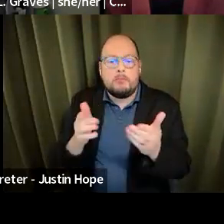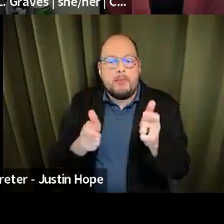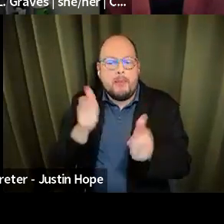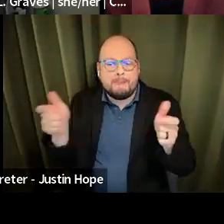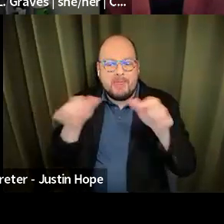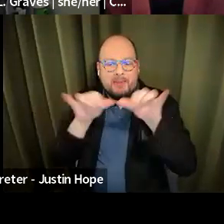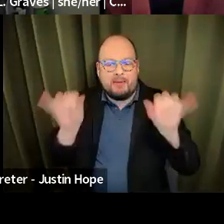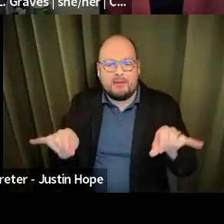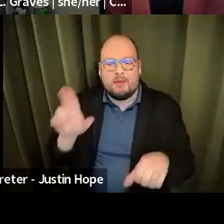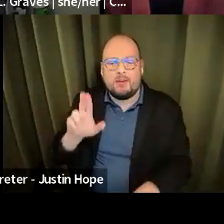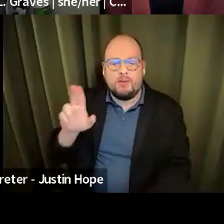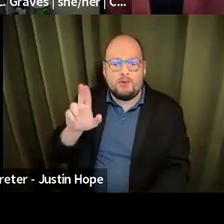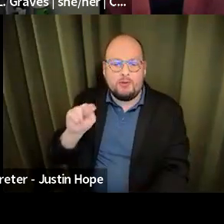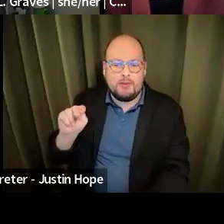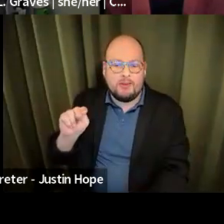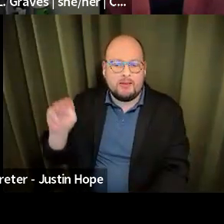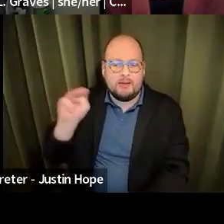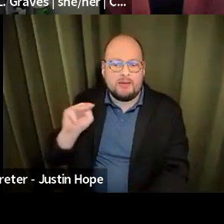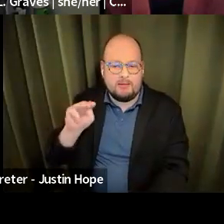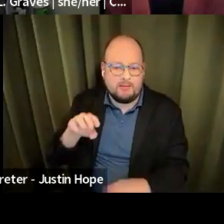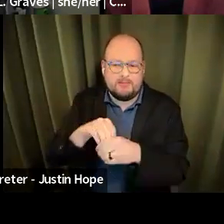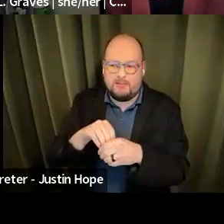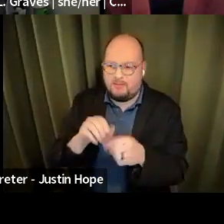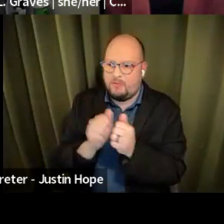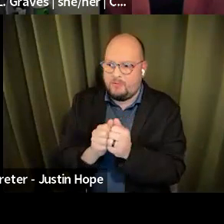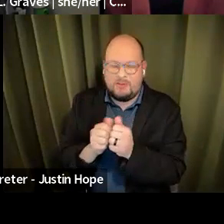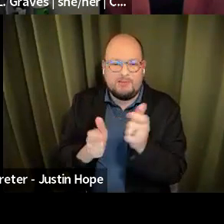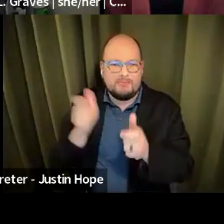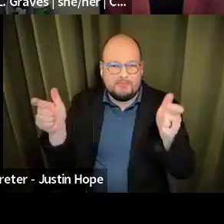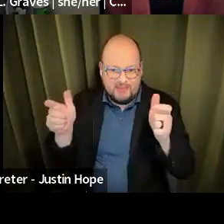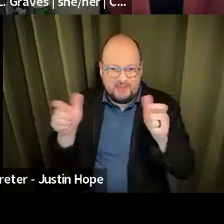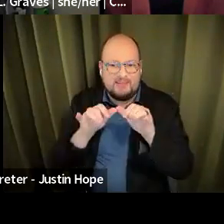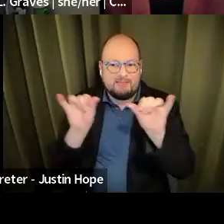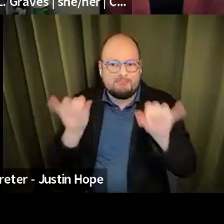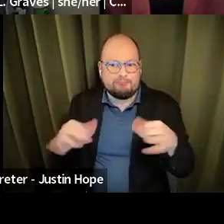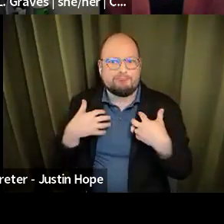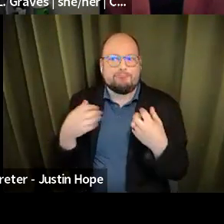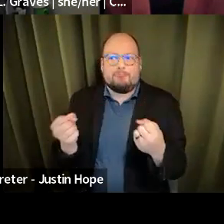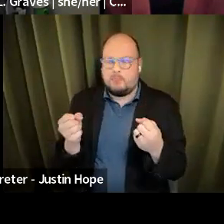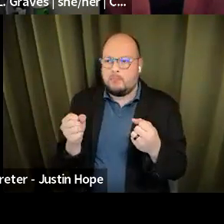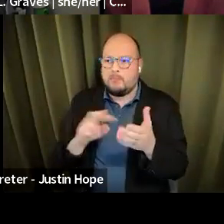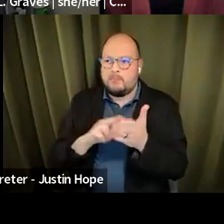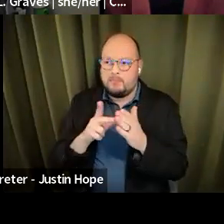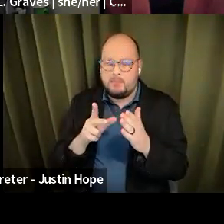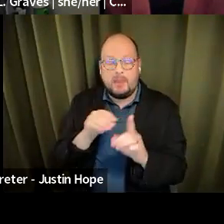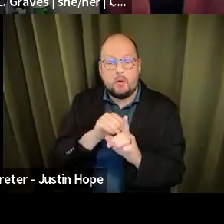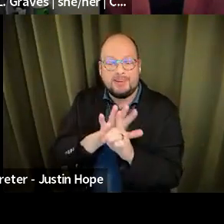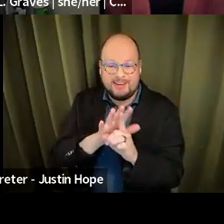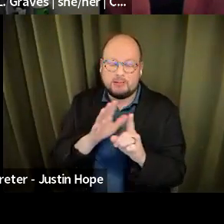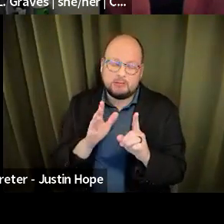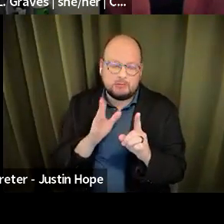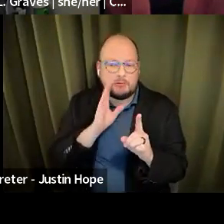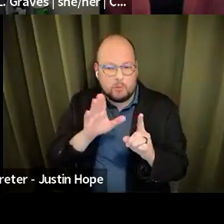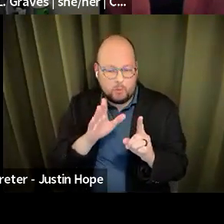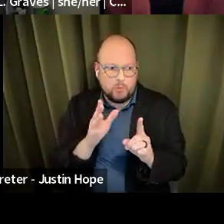a part of a larger health science center and health system, different people get different onboarding. So Elida mentioned about the NEO, new